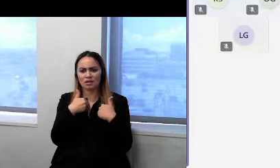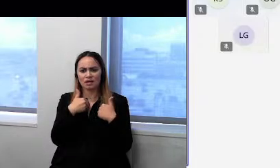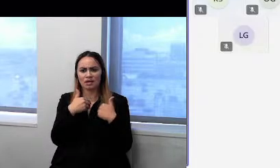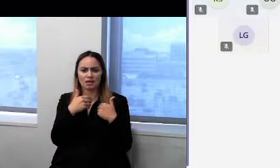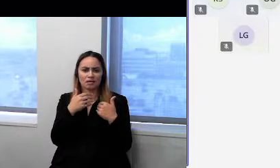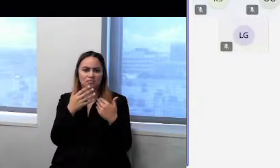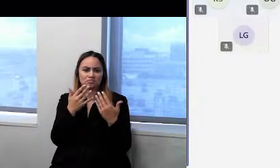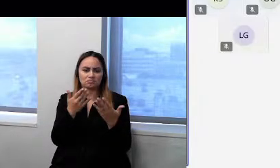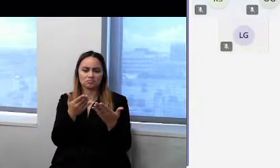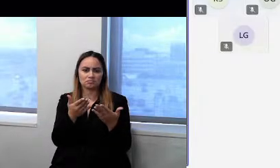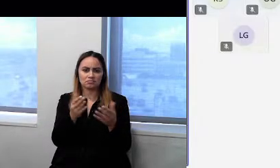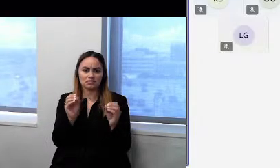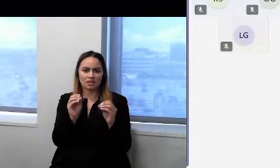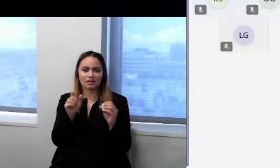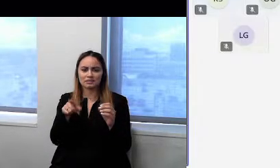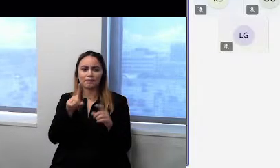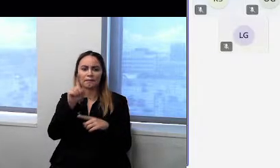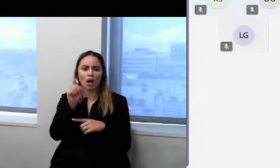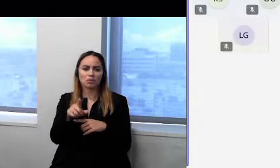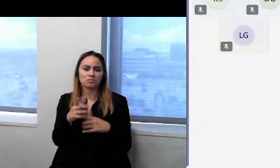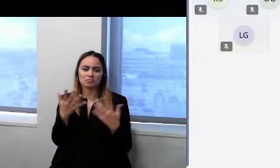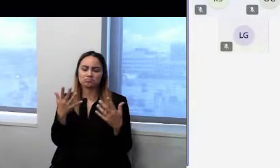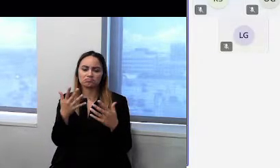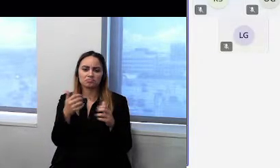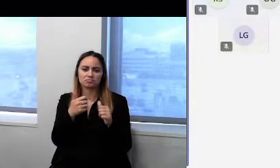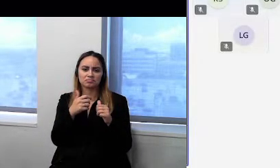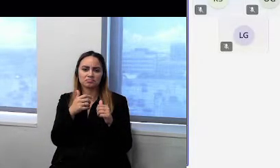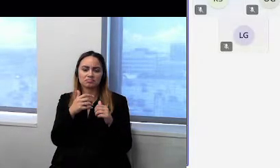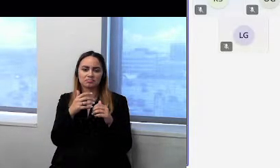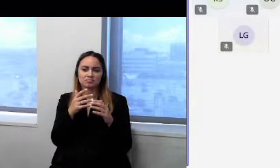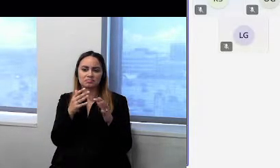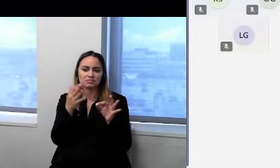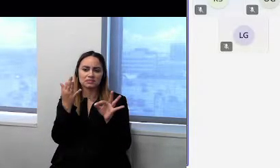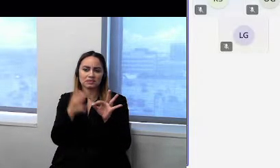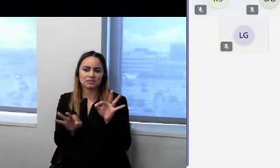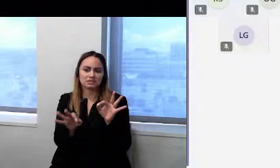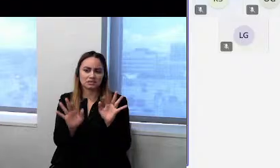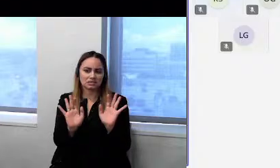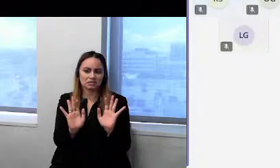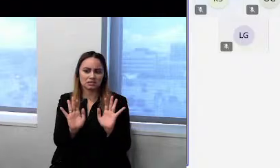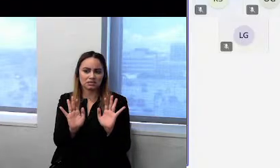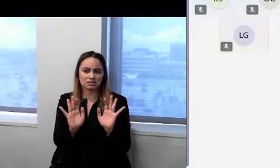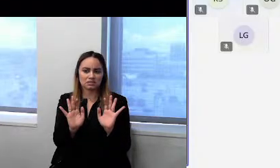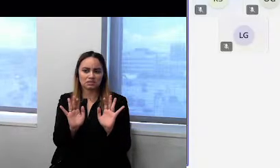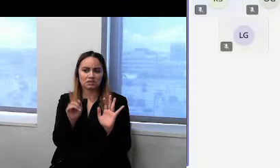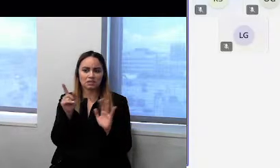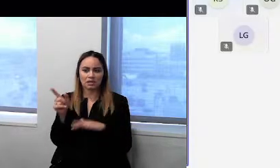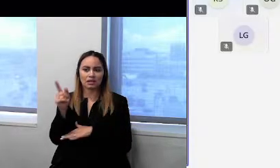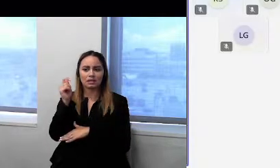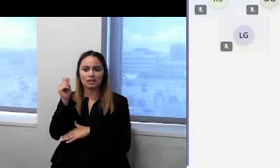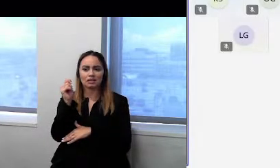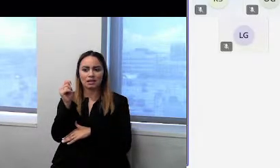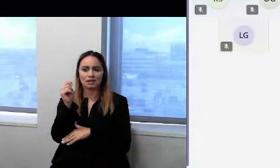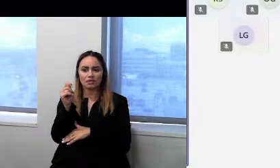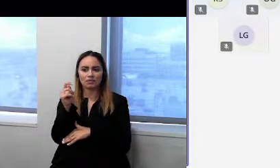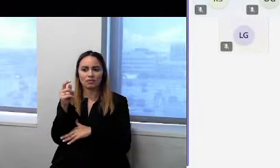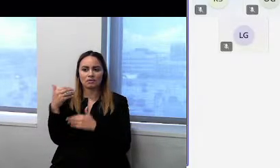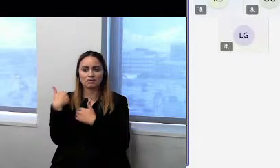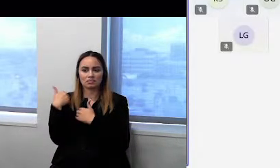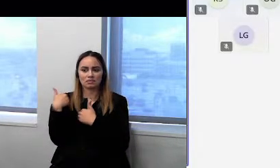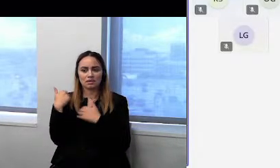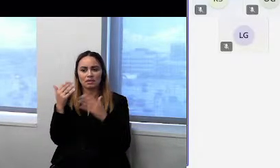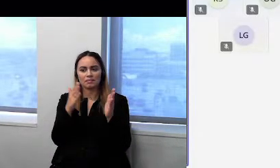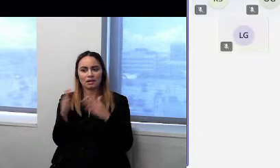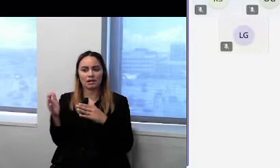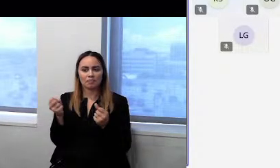useful about the question. This witness, just very briefly, this witness is in charge of planning and spending a lot of money. And the question is,